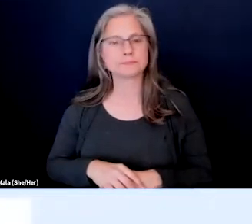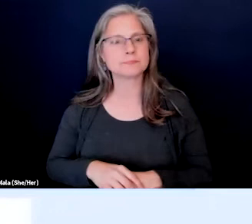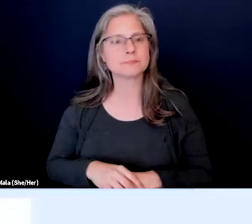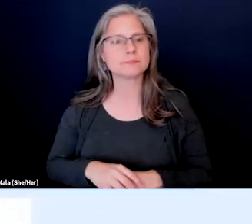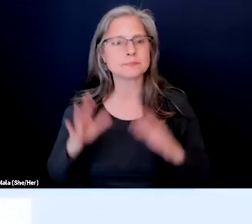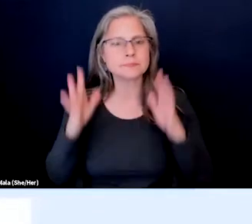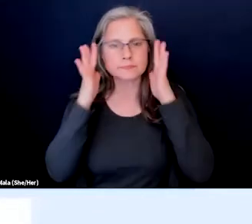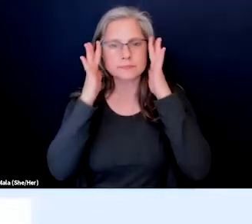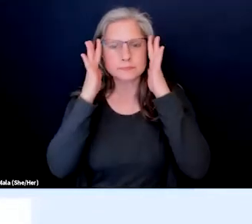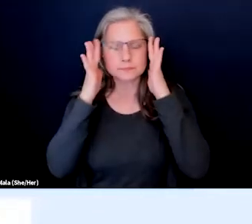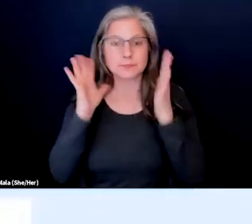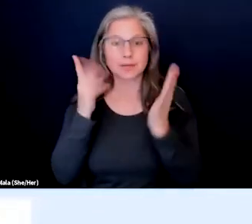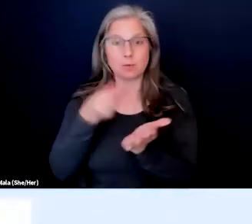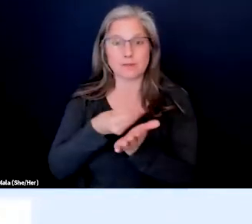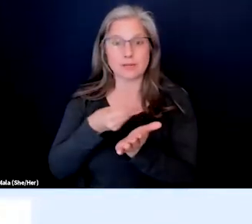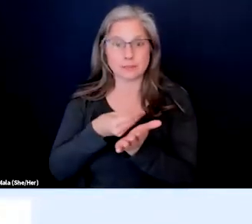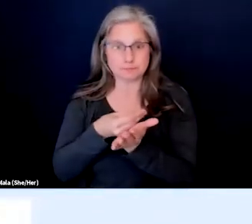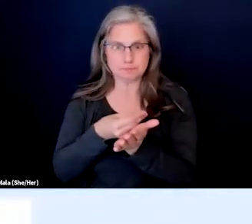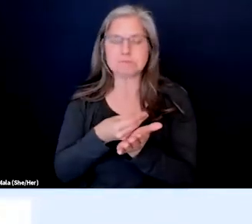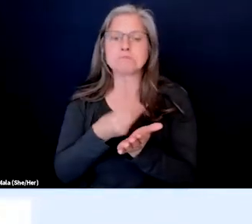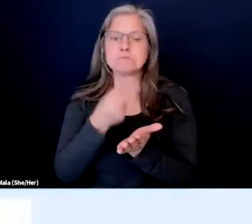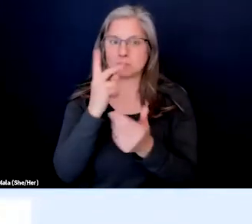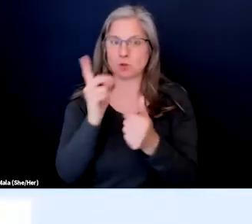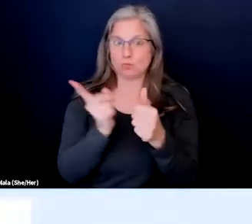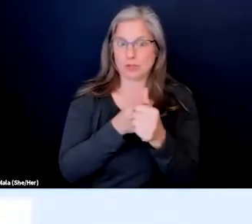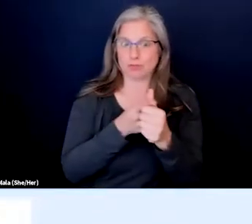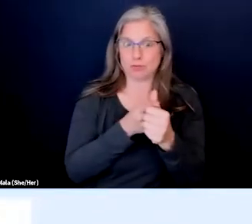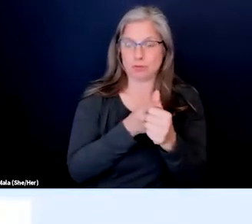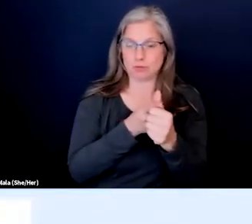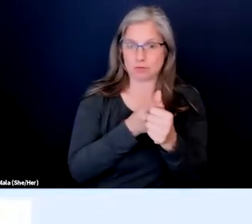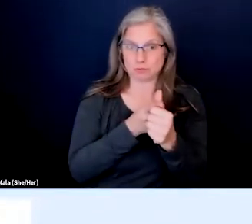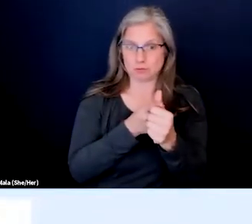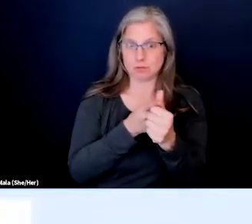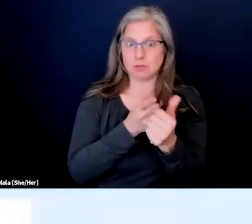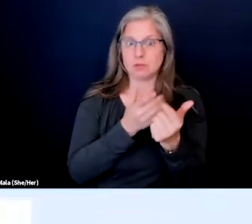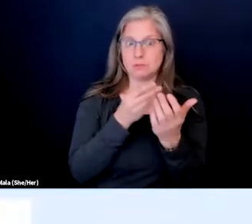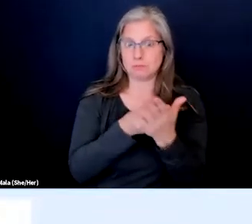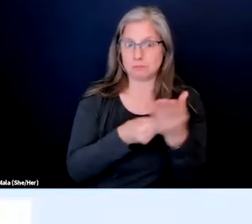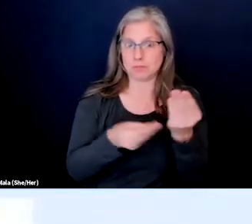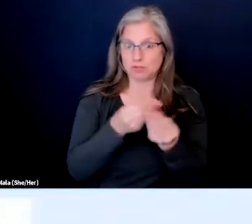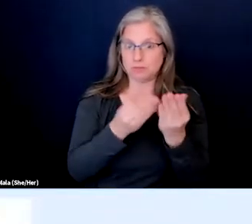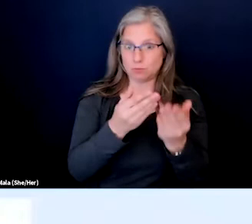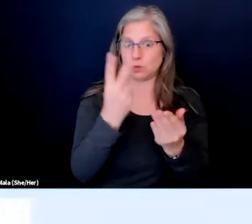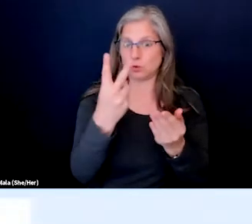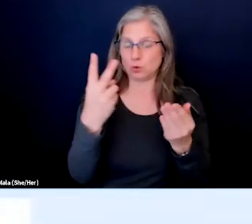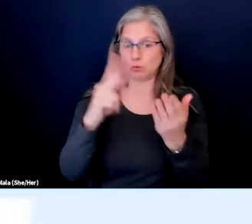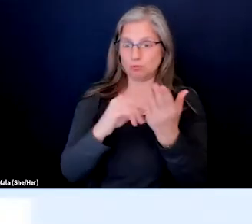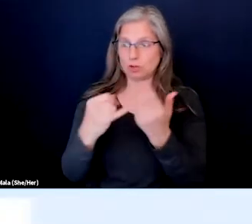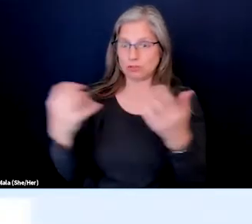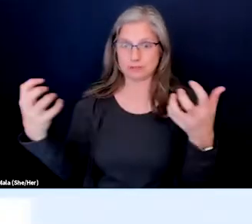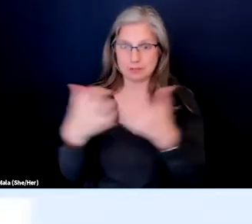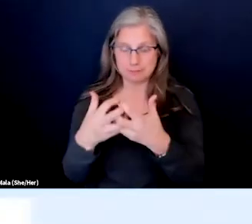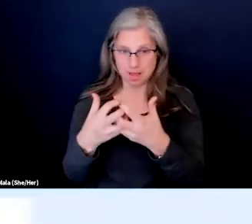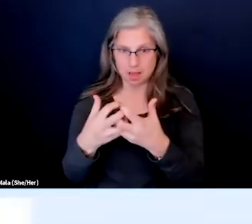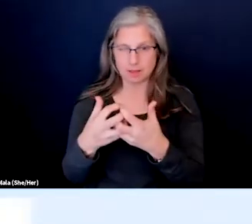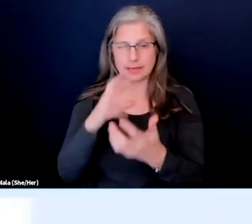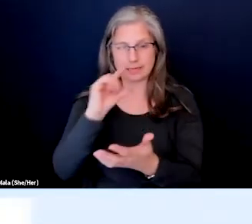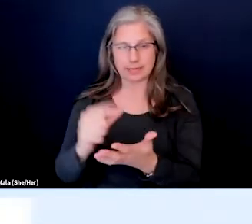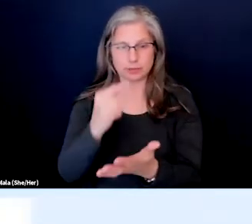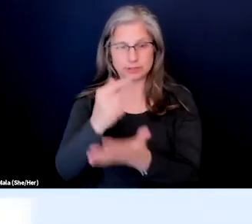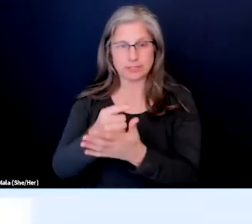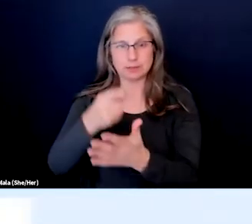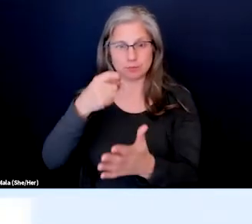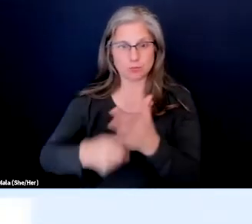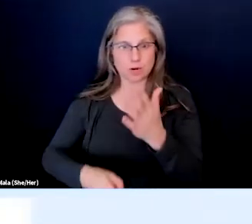And here's our funding. So we see the original budgets for the 2 projects we combined. You look at the guaranteed maximum price from